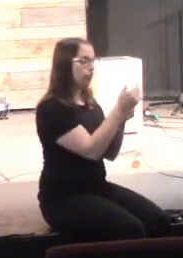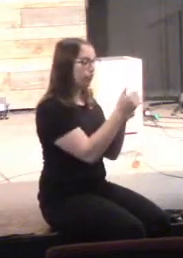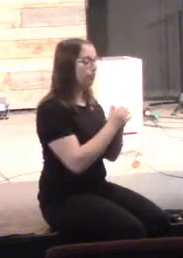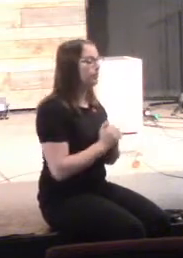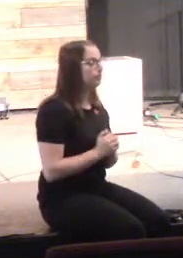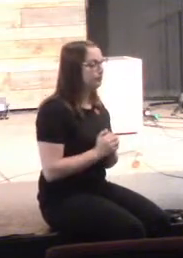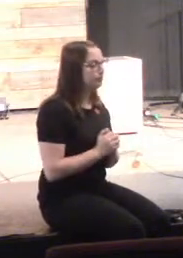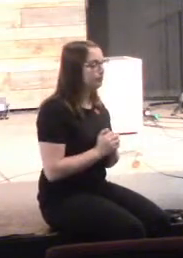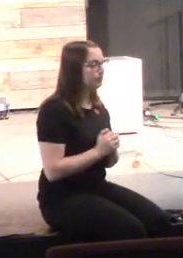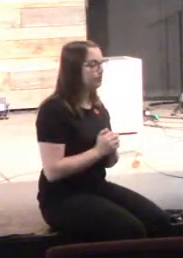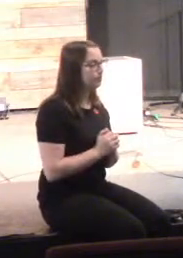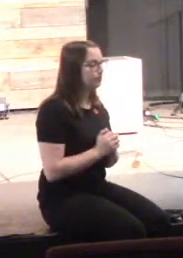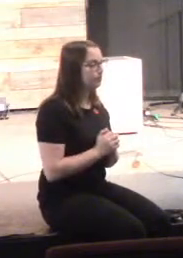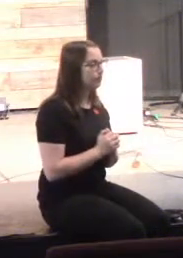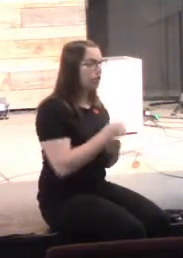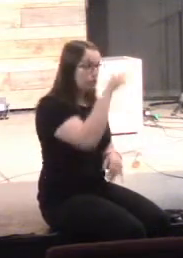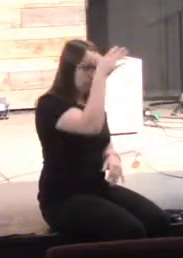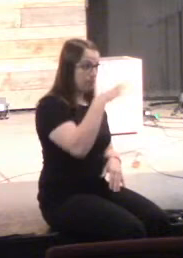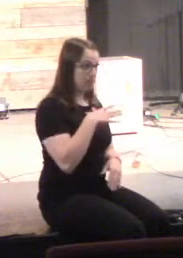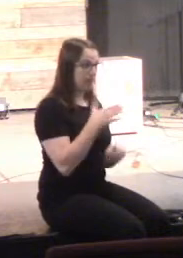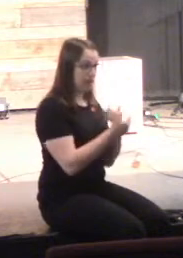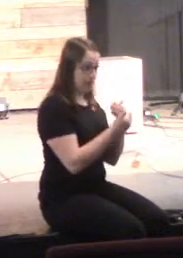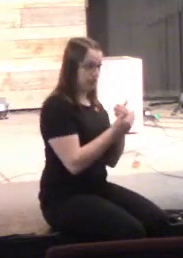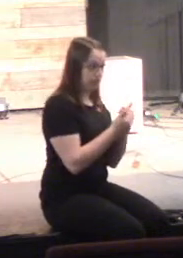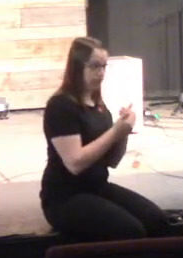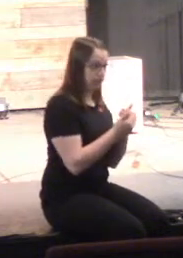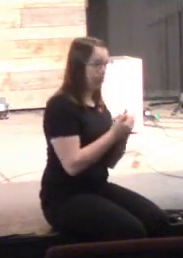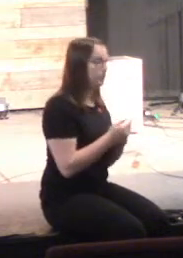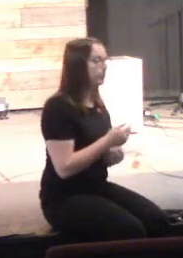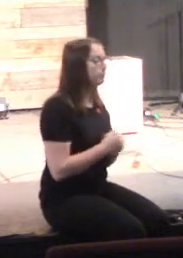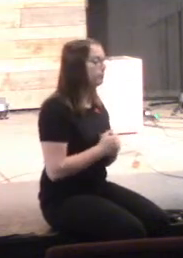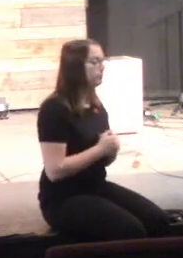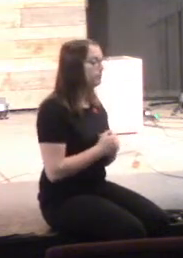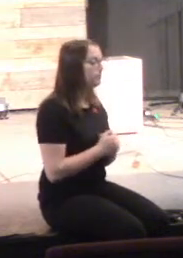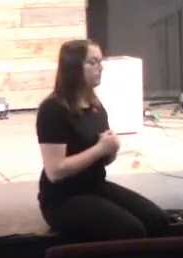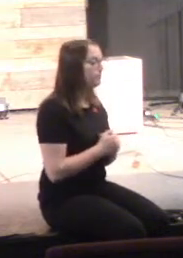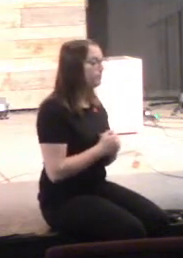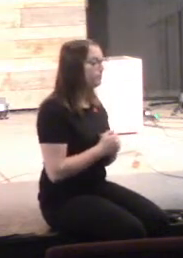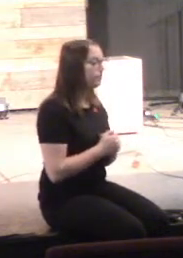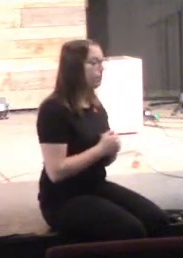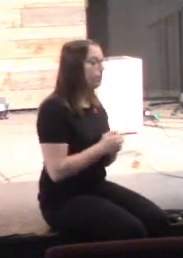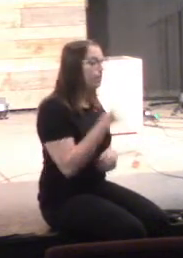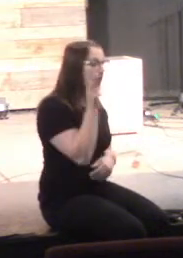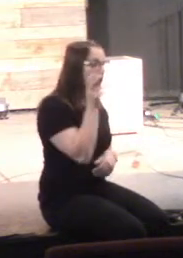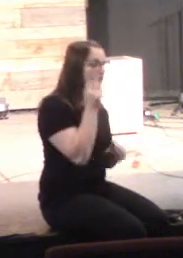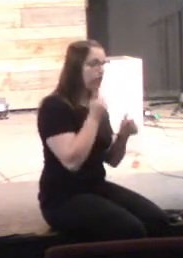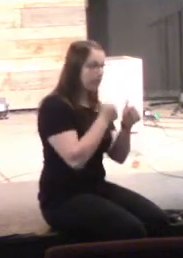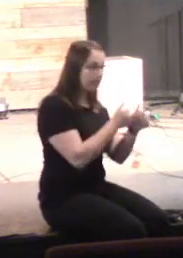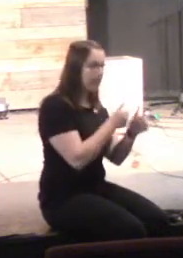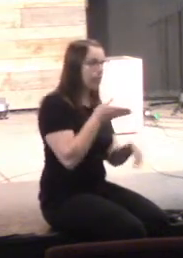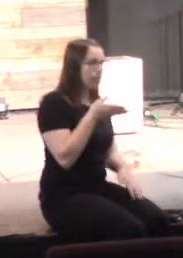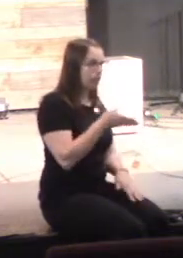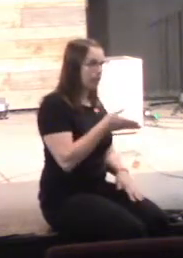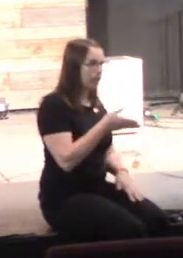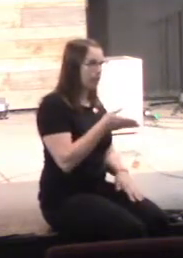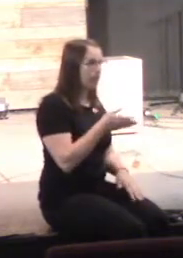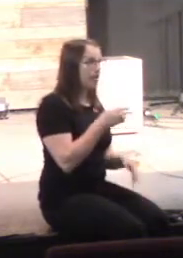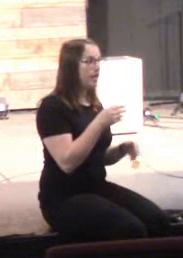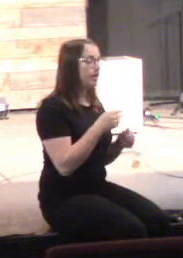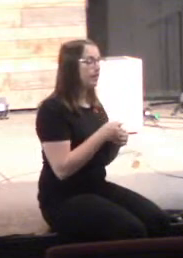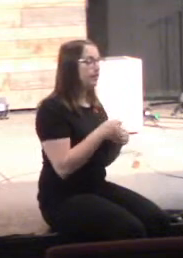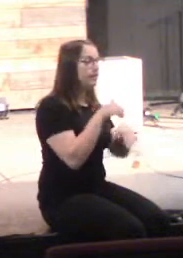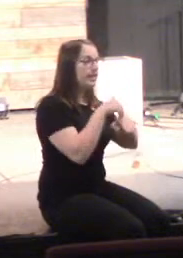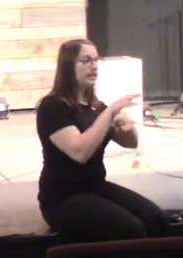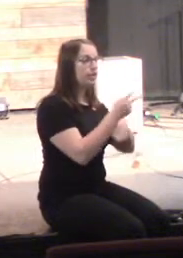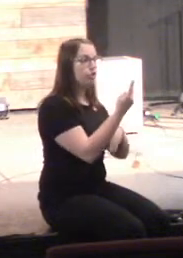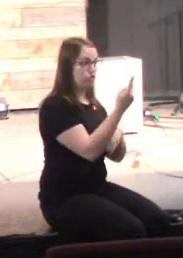Joppa, so when the disciples heard that Peter was in Lydda, they sent two men to him and urged him,